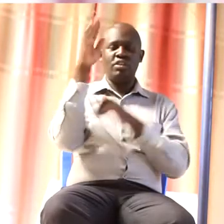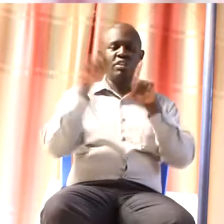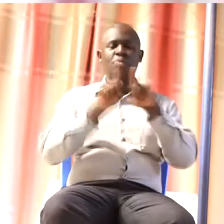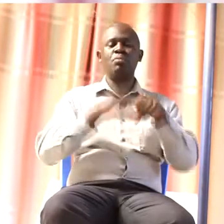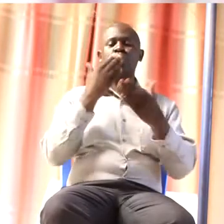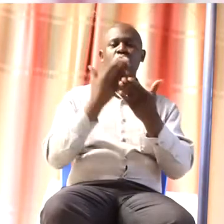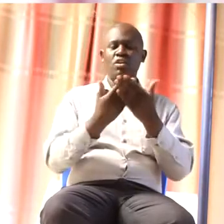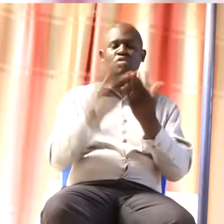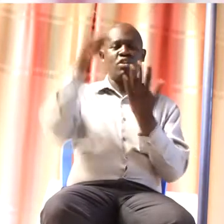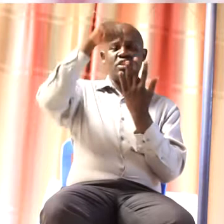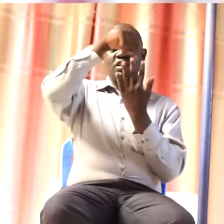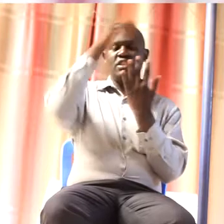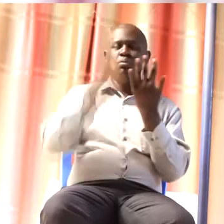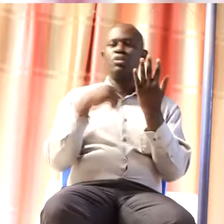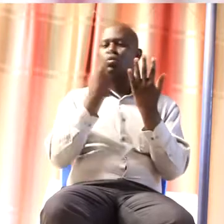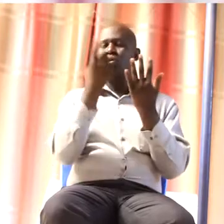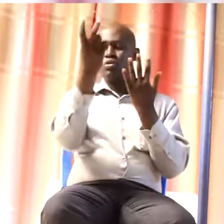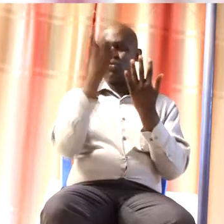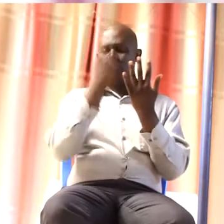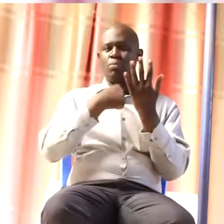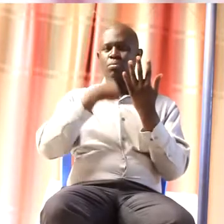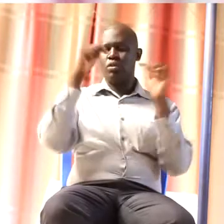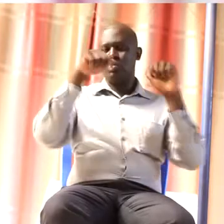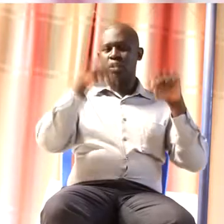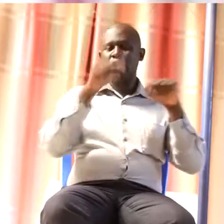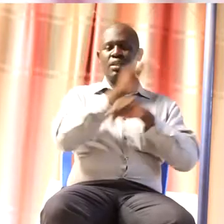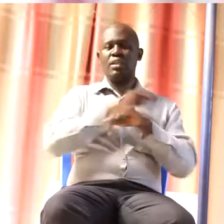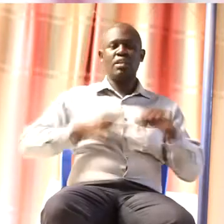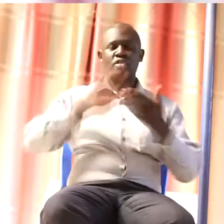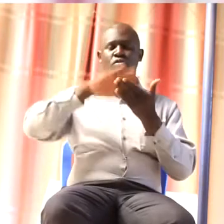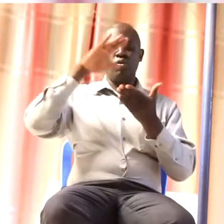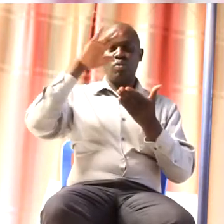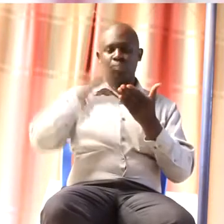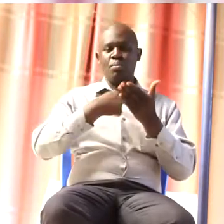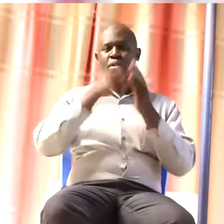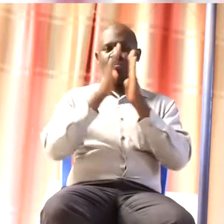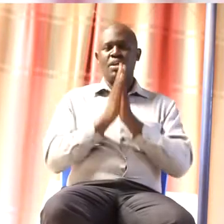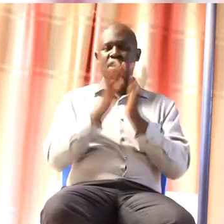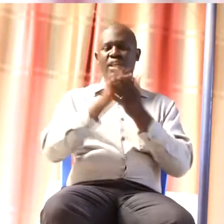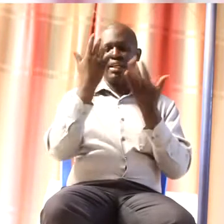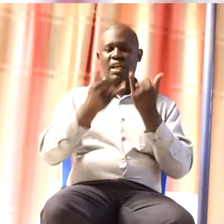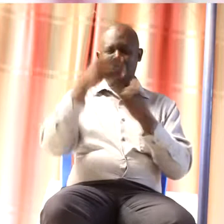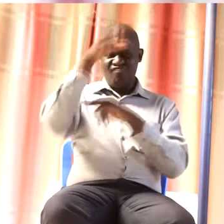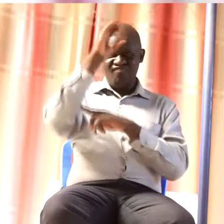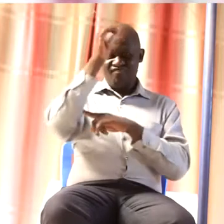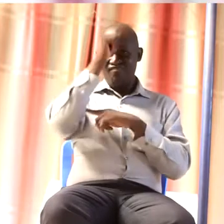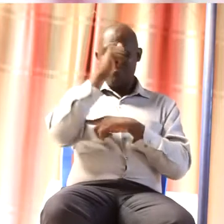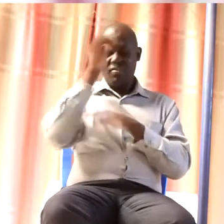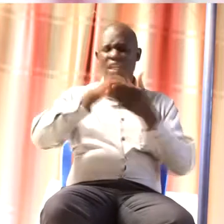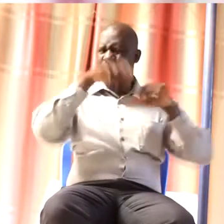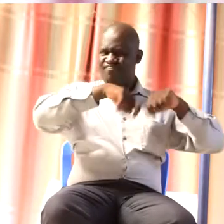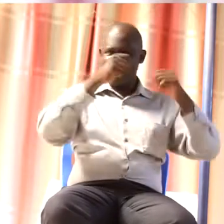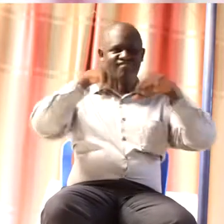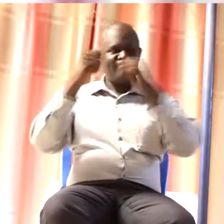for everyone that is watching me today. King of glory, I pray that the anointing that breaks the yoke of bondage shall